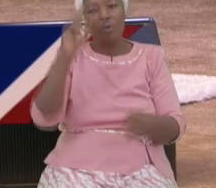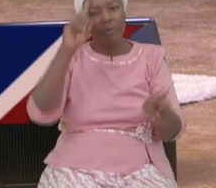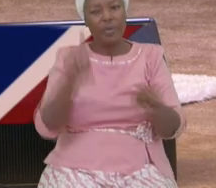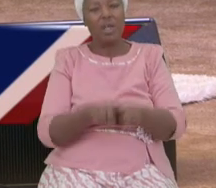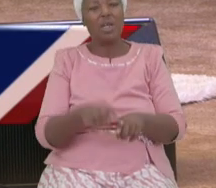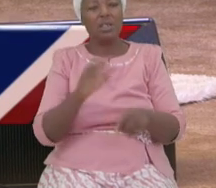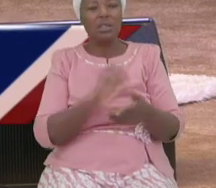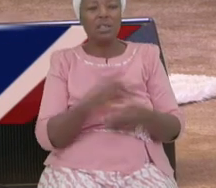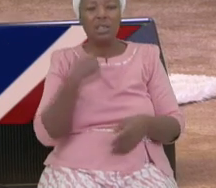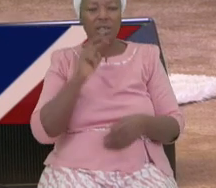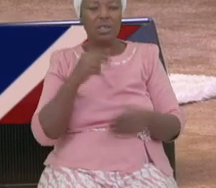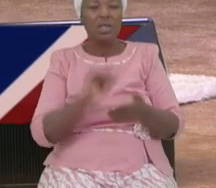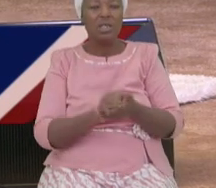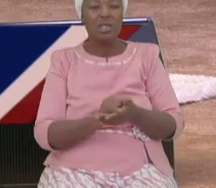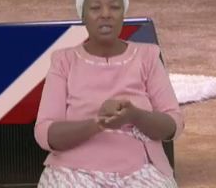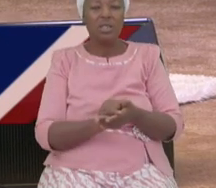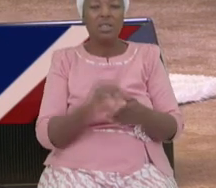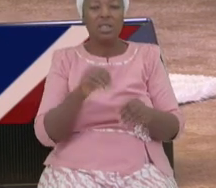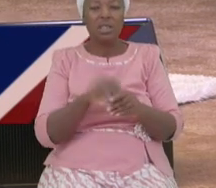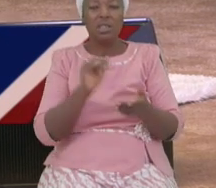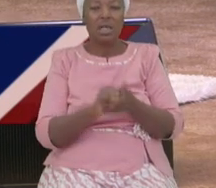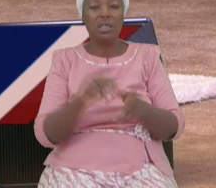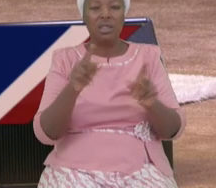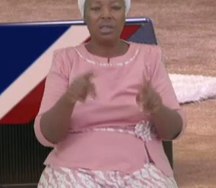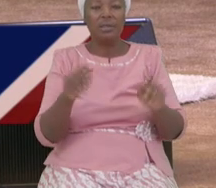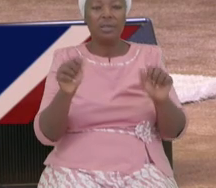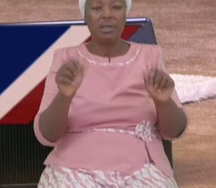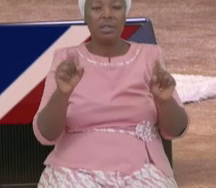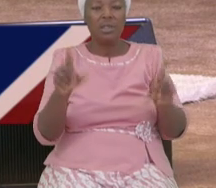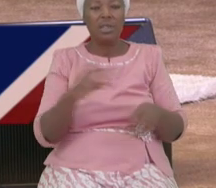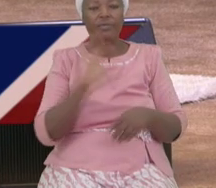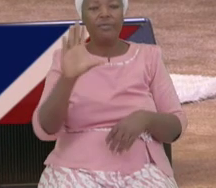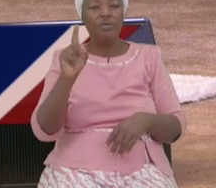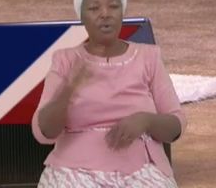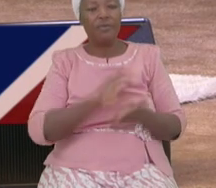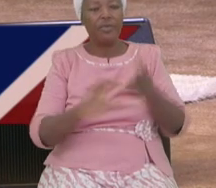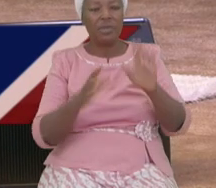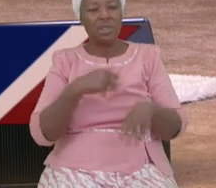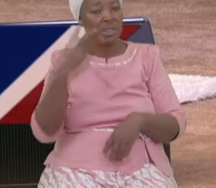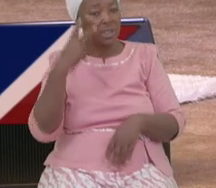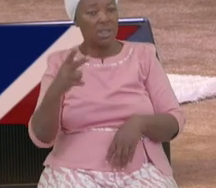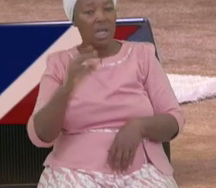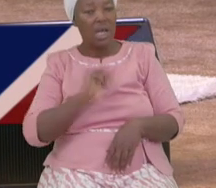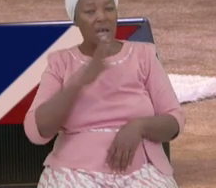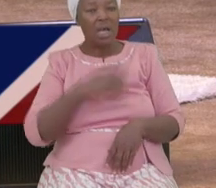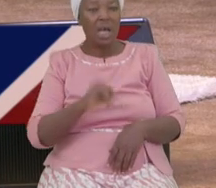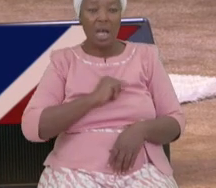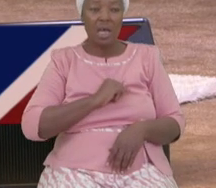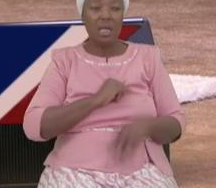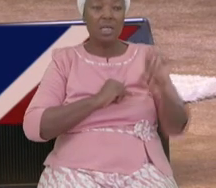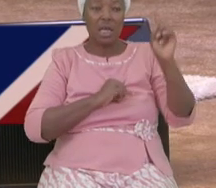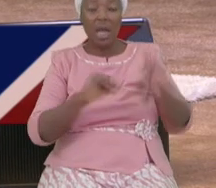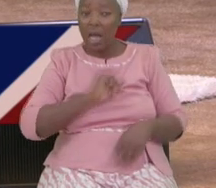covenant. It tells us here in Psalm 51 verse 5, behold, I was shapen